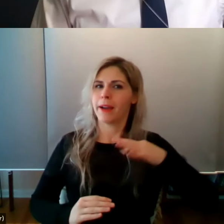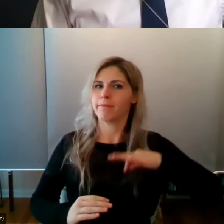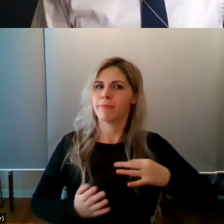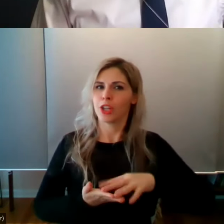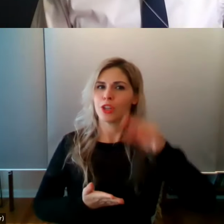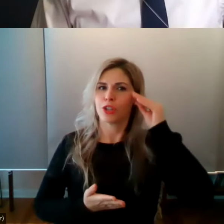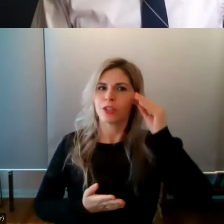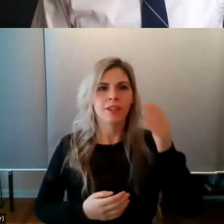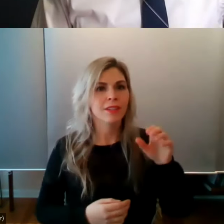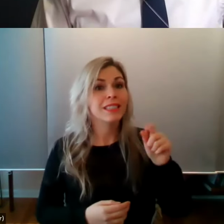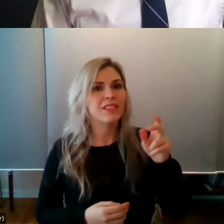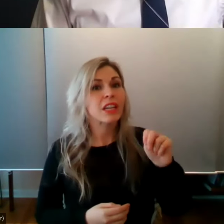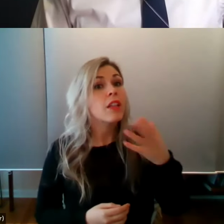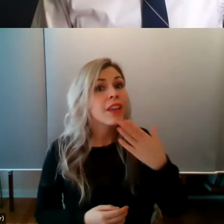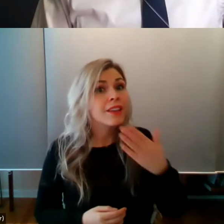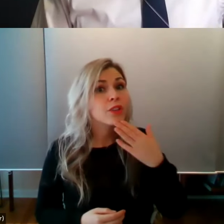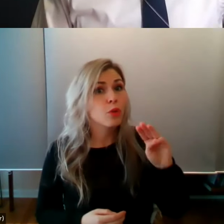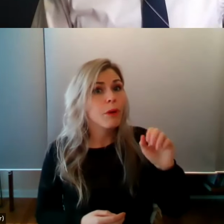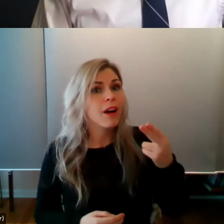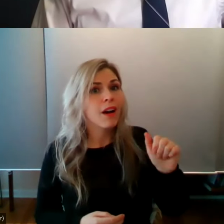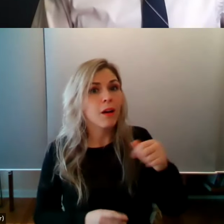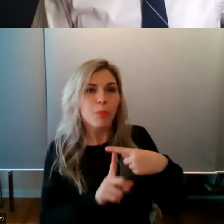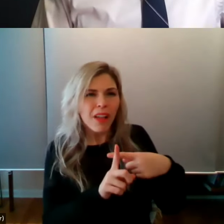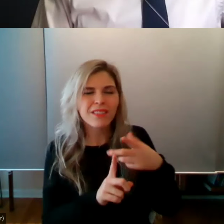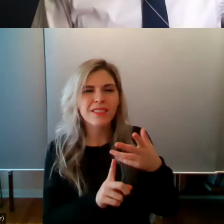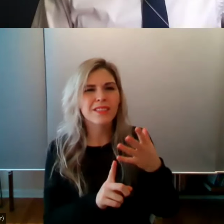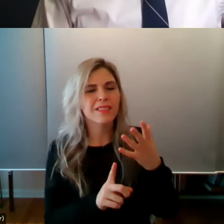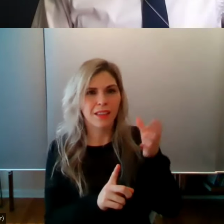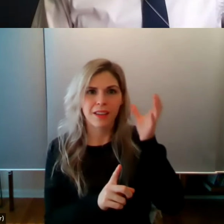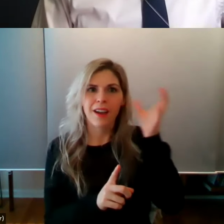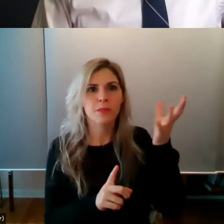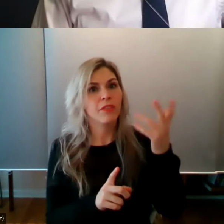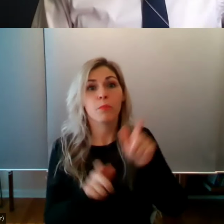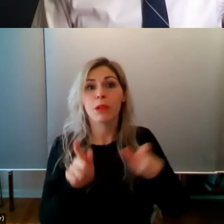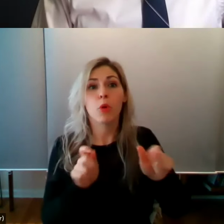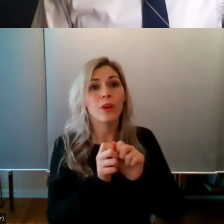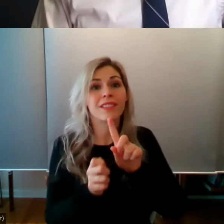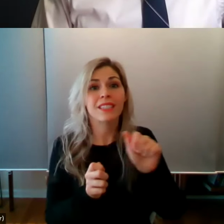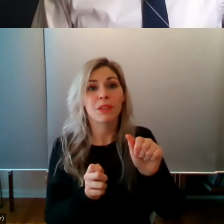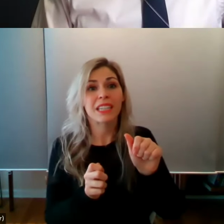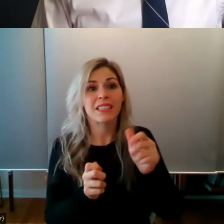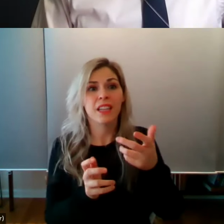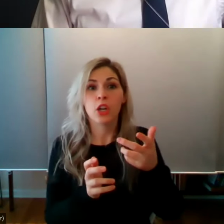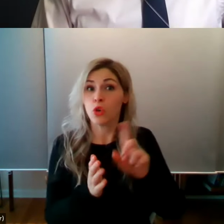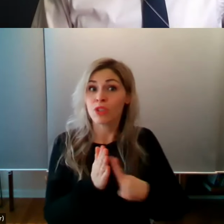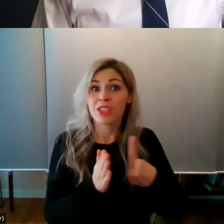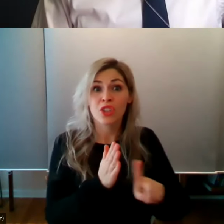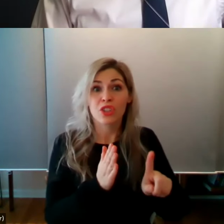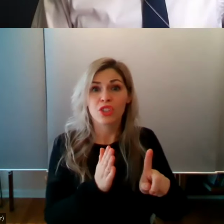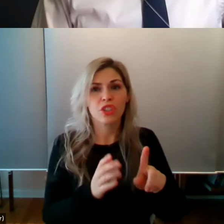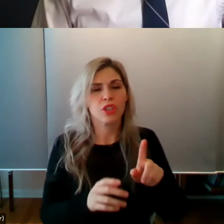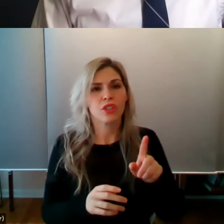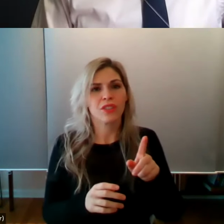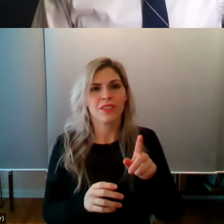you, Maha. And also the idea that persons with disabilities, researchers with disabilities should be asking the